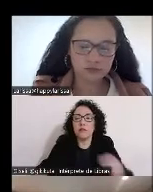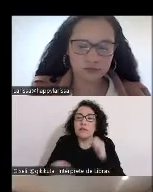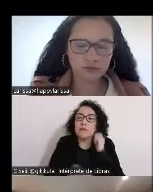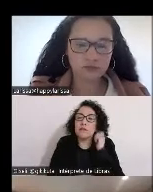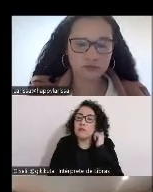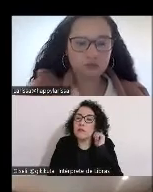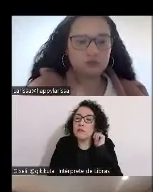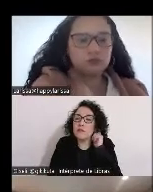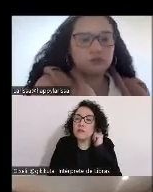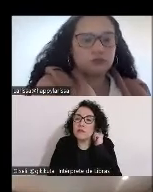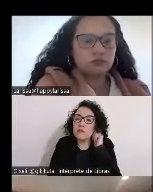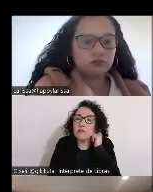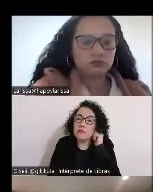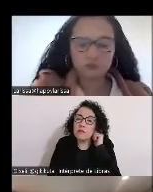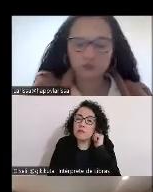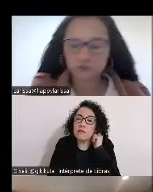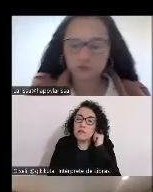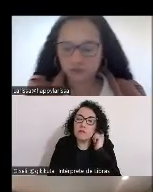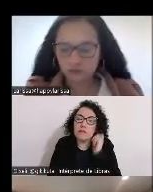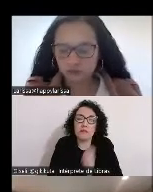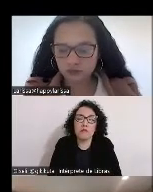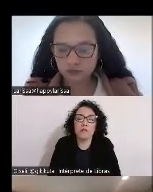various